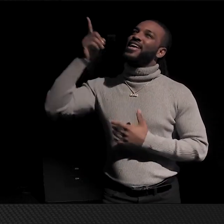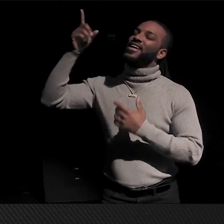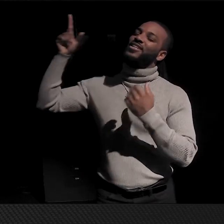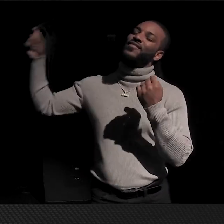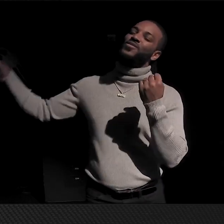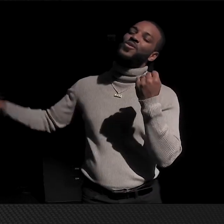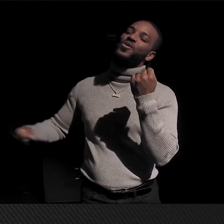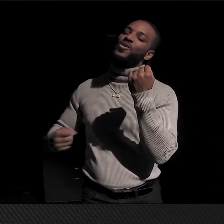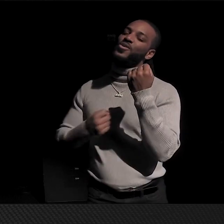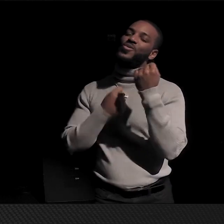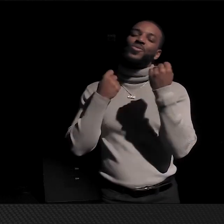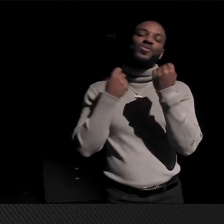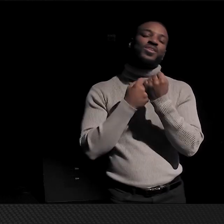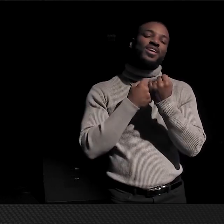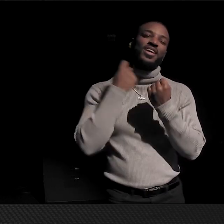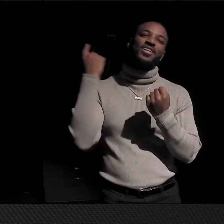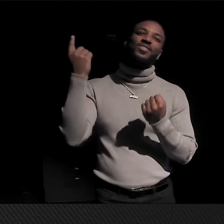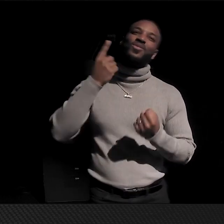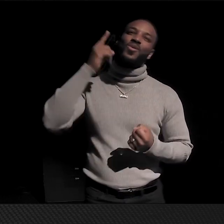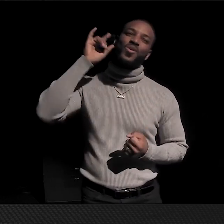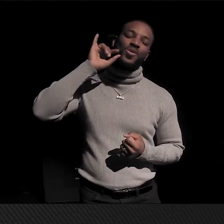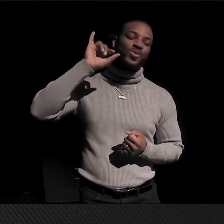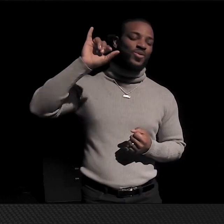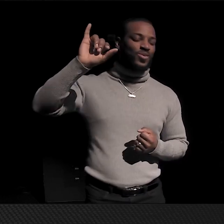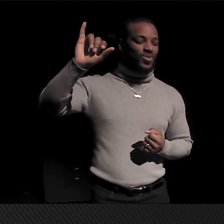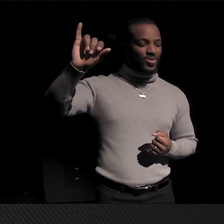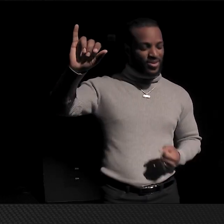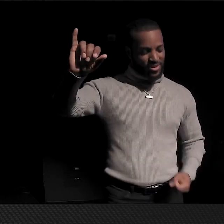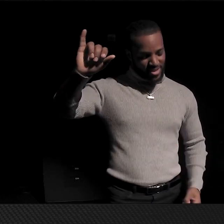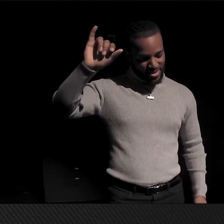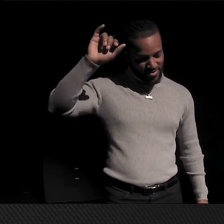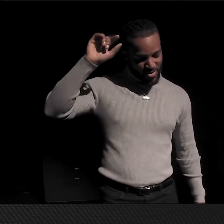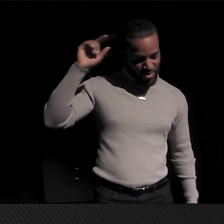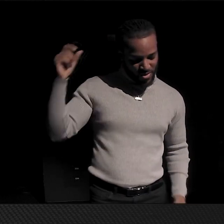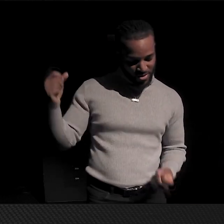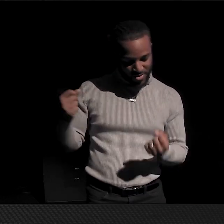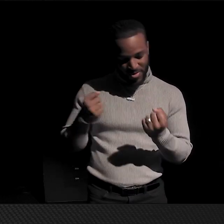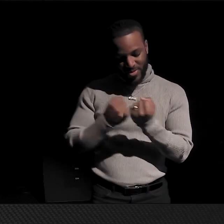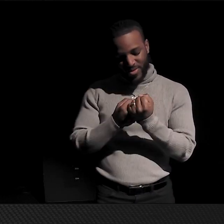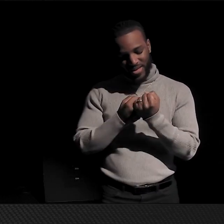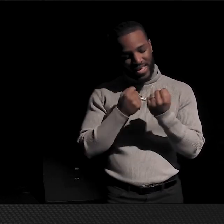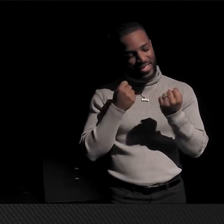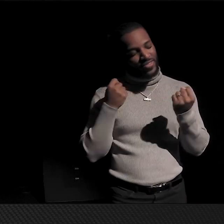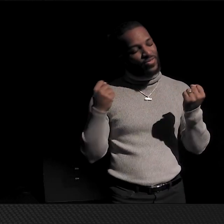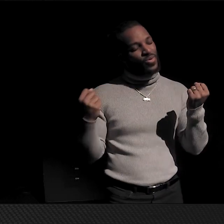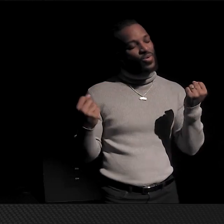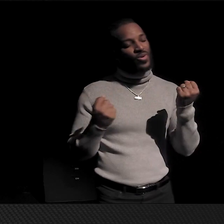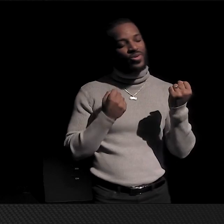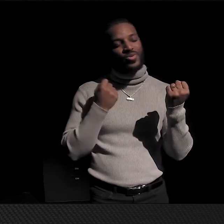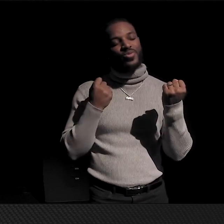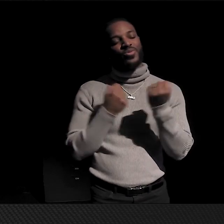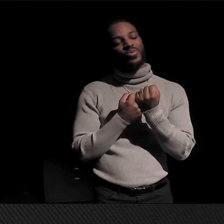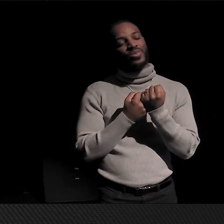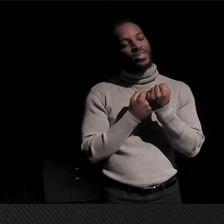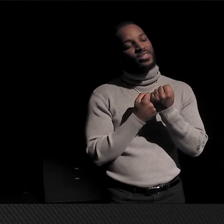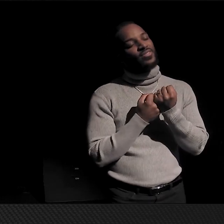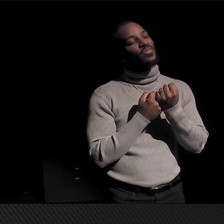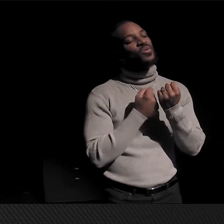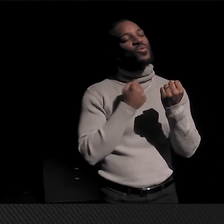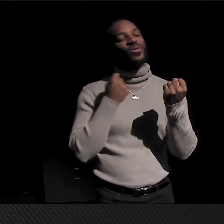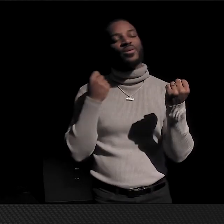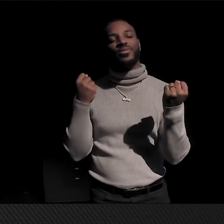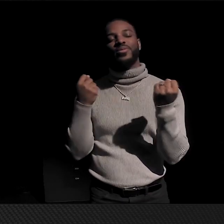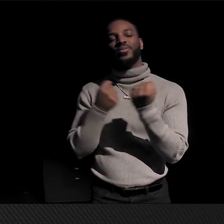rejoicing. He is for you, he is for you, he is for you, he is for you, he